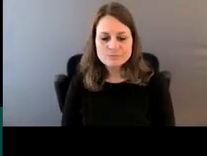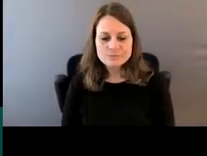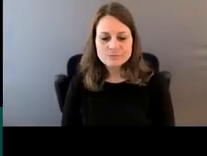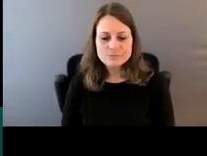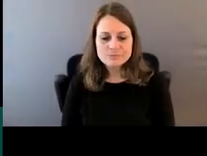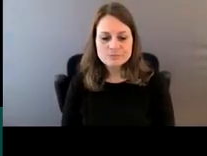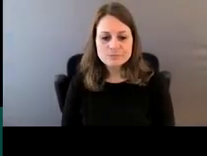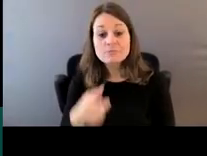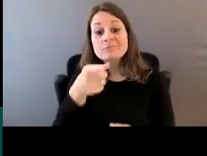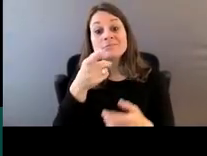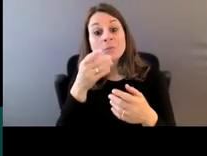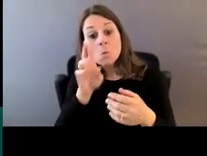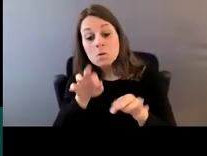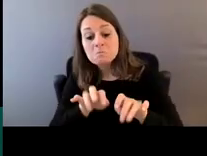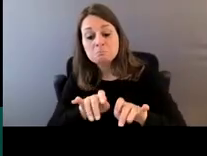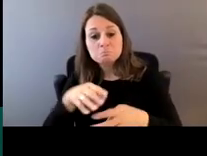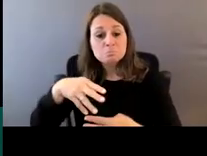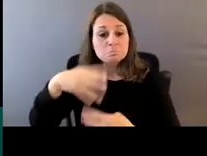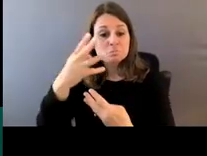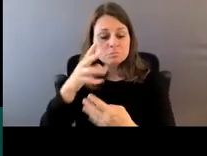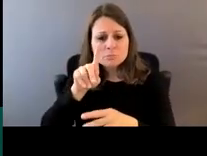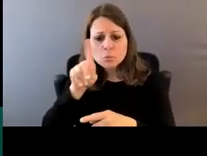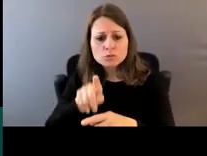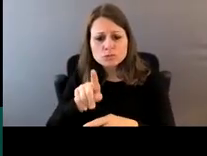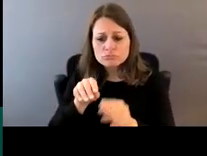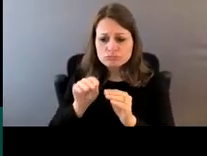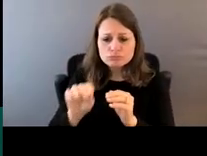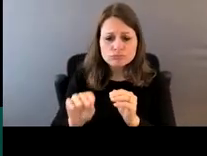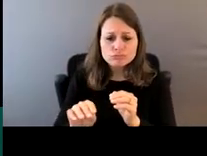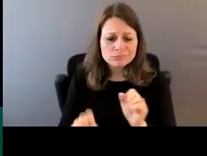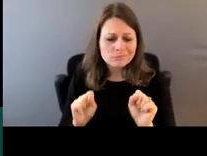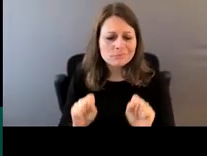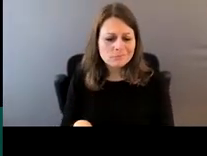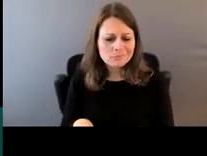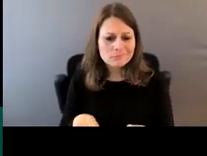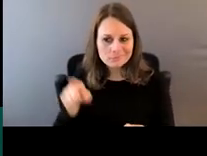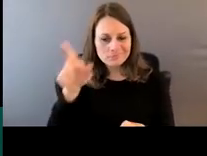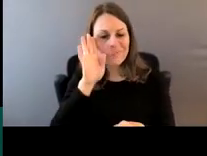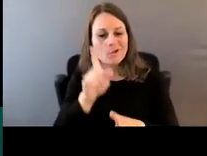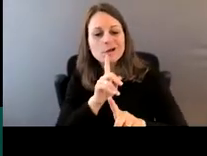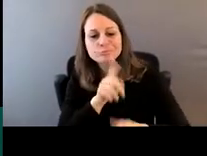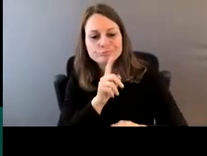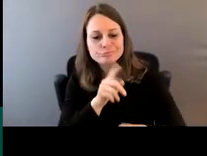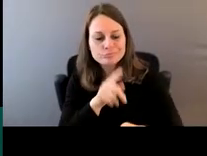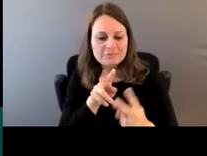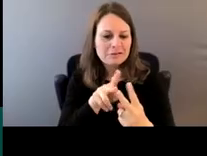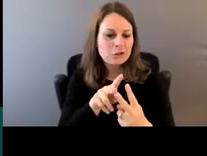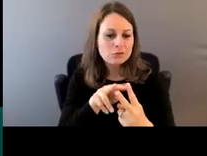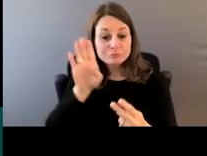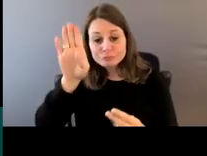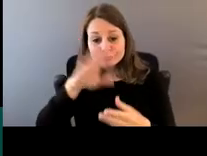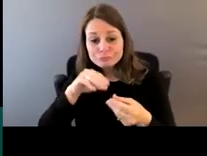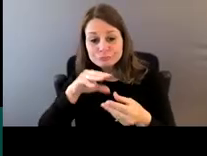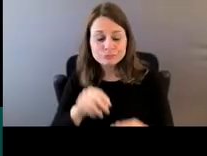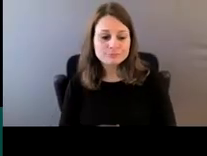we will definitely have time after each speaker to answer questions. And then please remember, this is